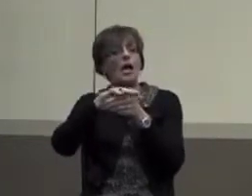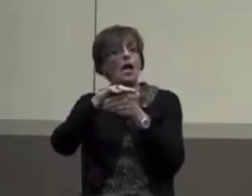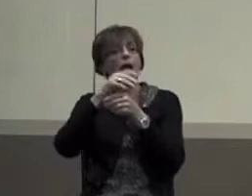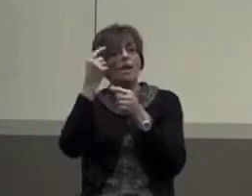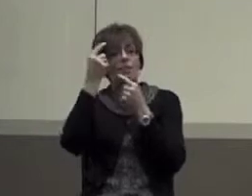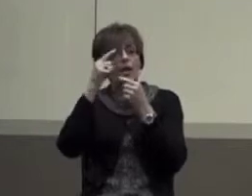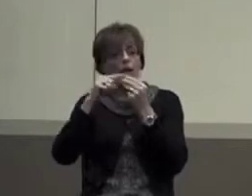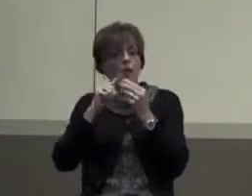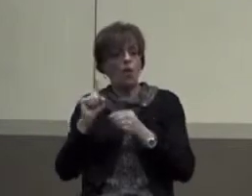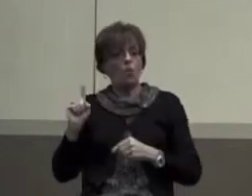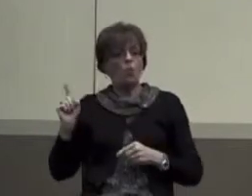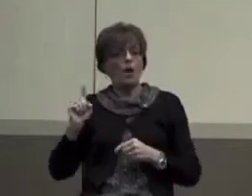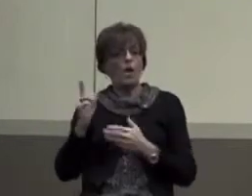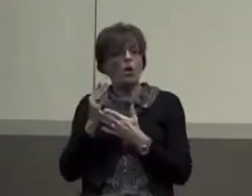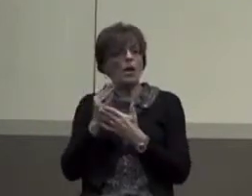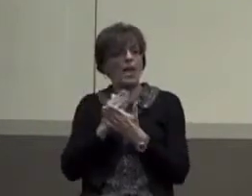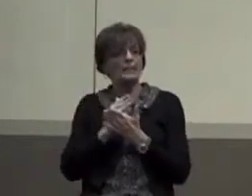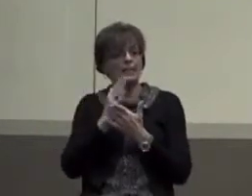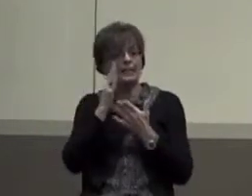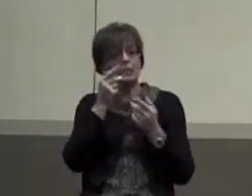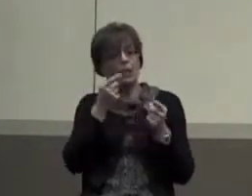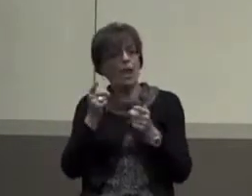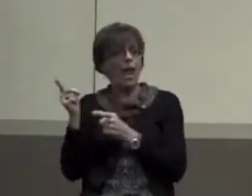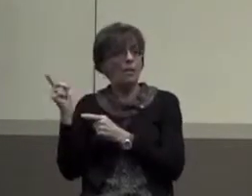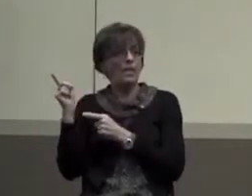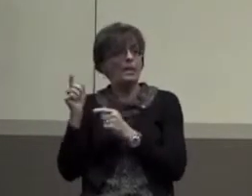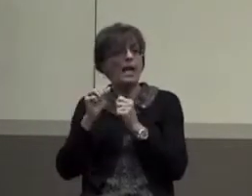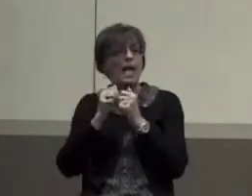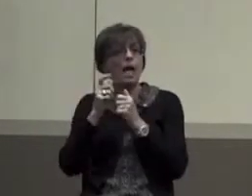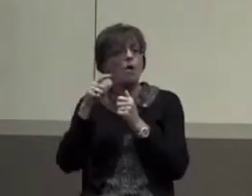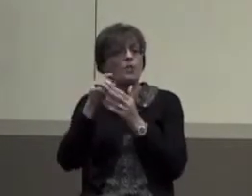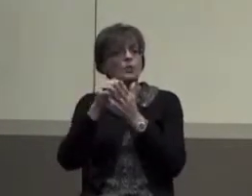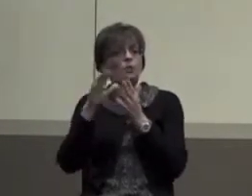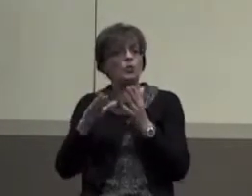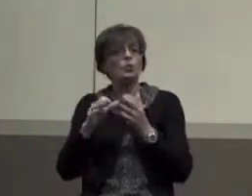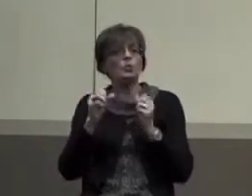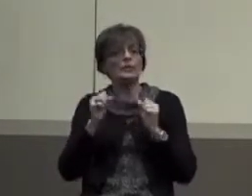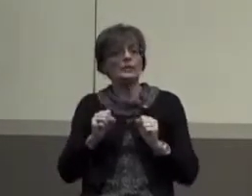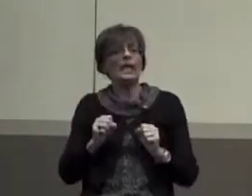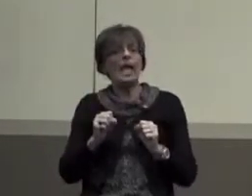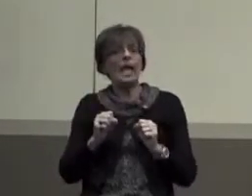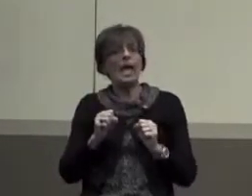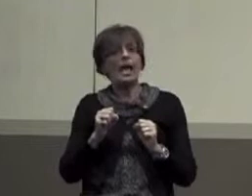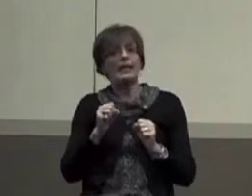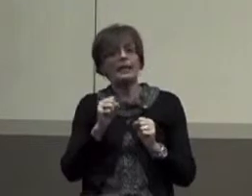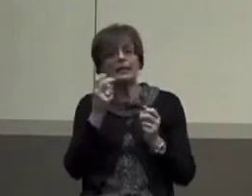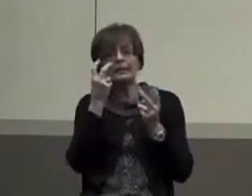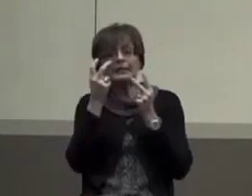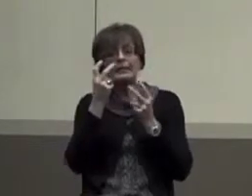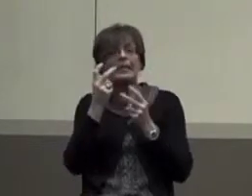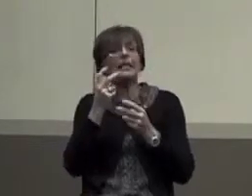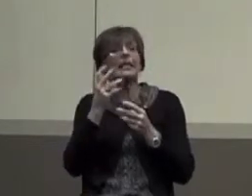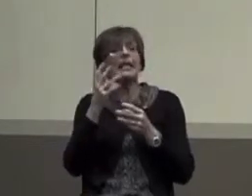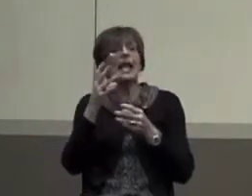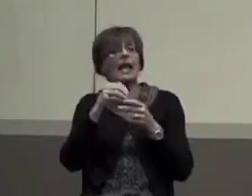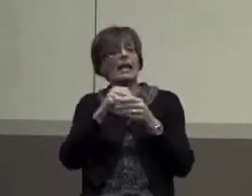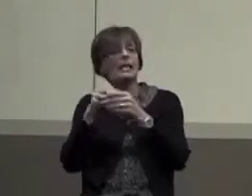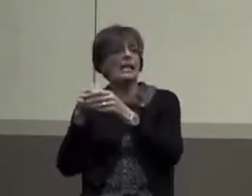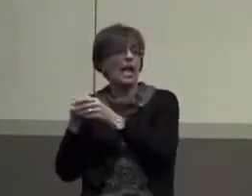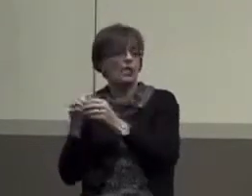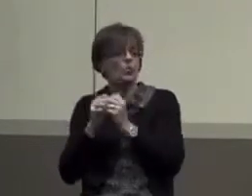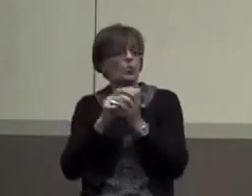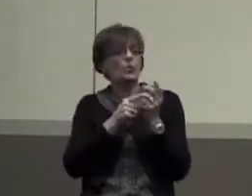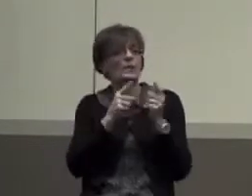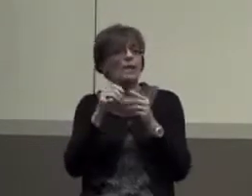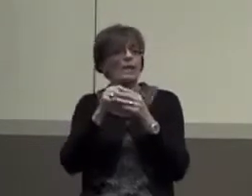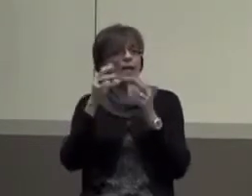it that the lesson's going to happen, how are the students going to be able to see and engage with what's happening in the teaching area. So it could